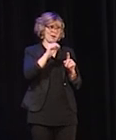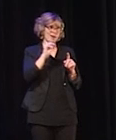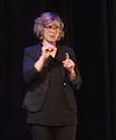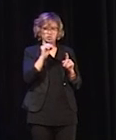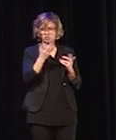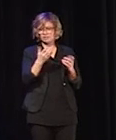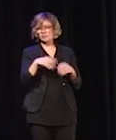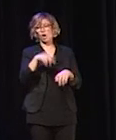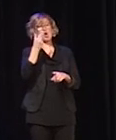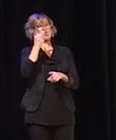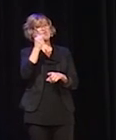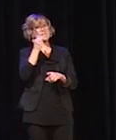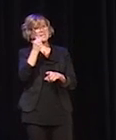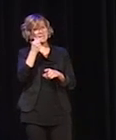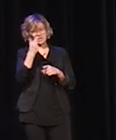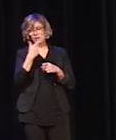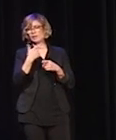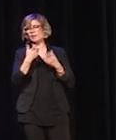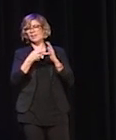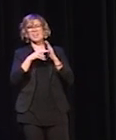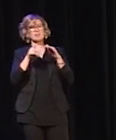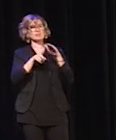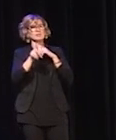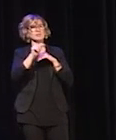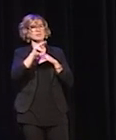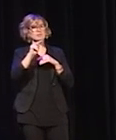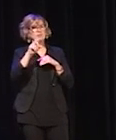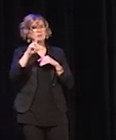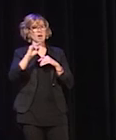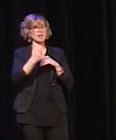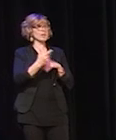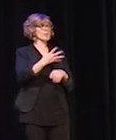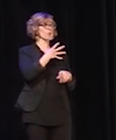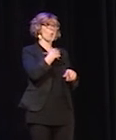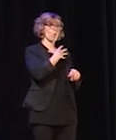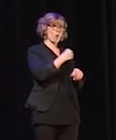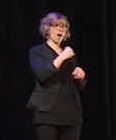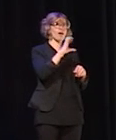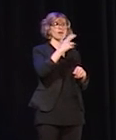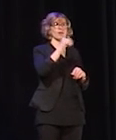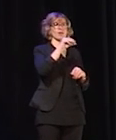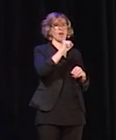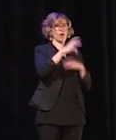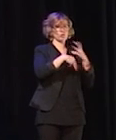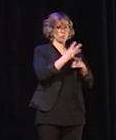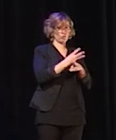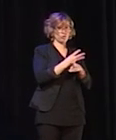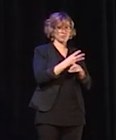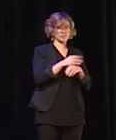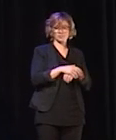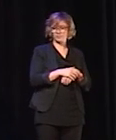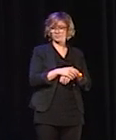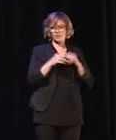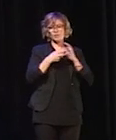there. The greens are the complementary ones, the tunneling ones that I described earlier. And the whites are the chaos worlds. So it's sort of like identifying what